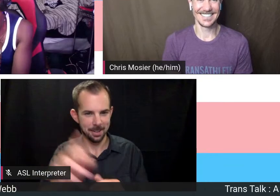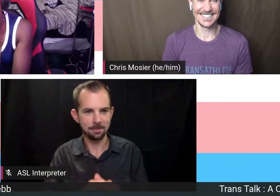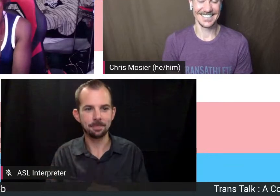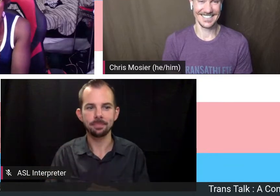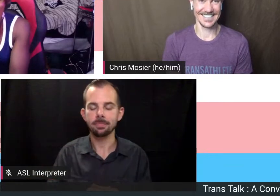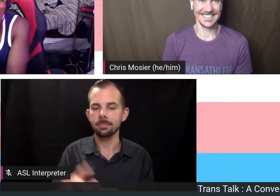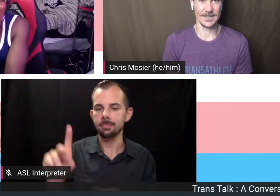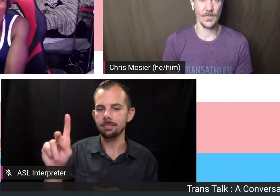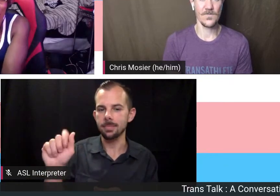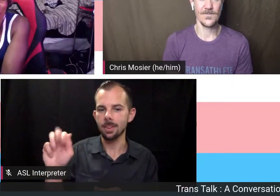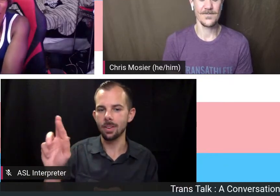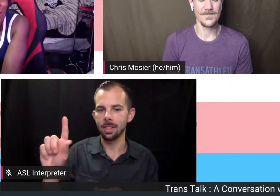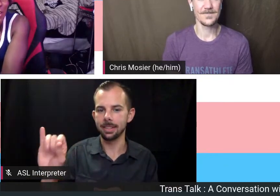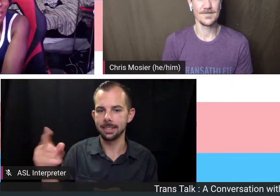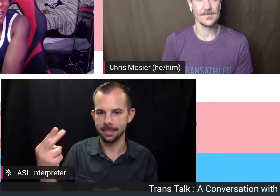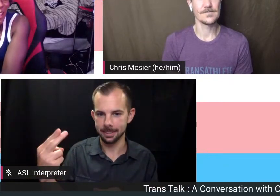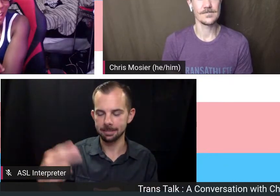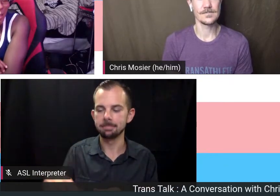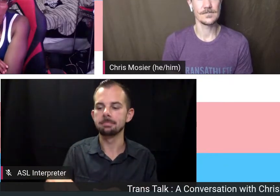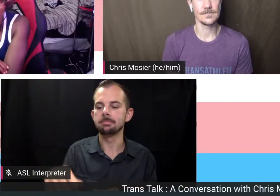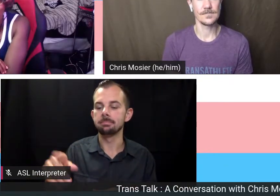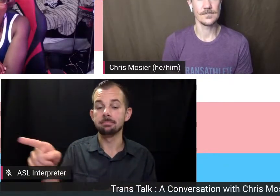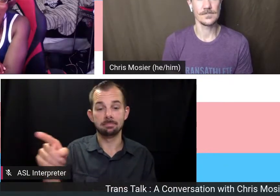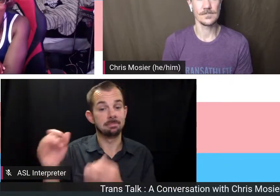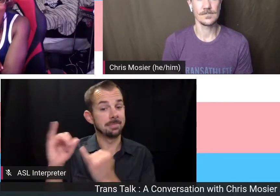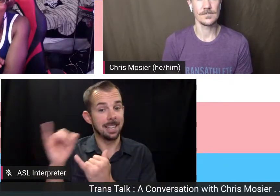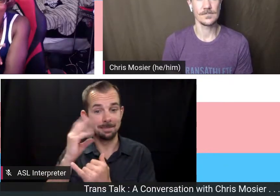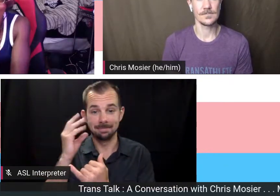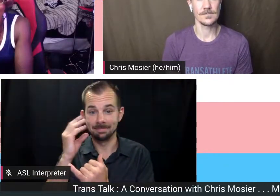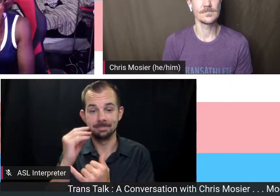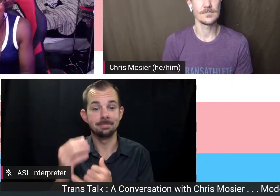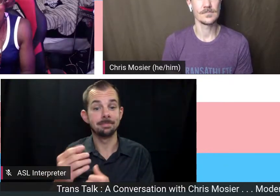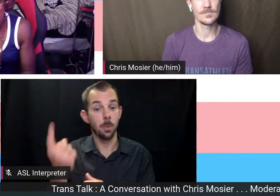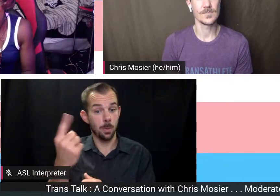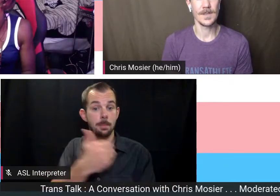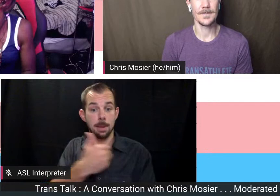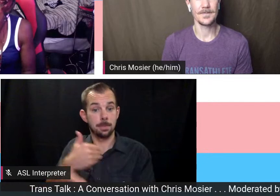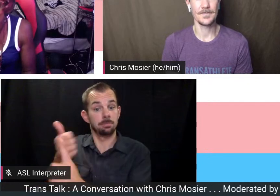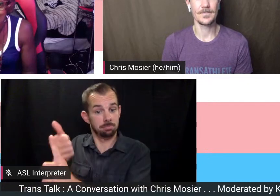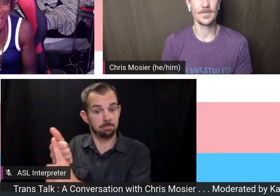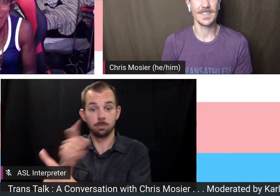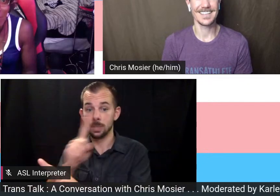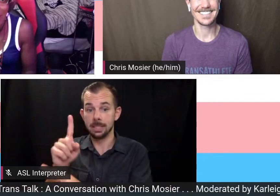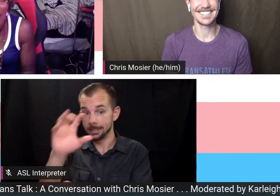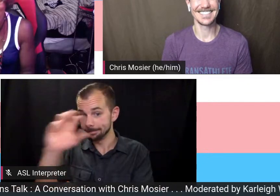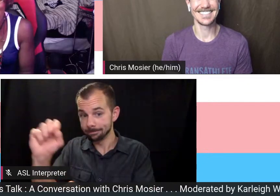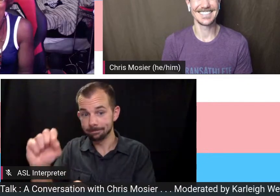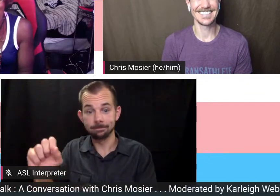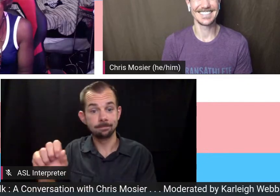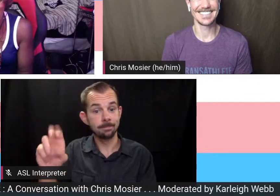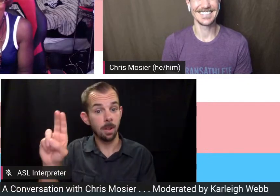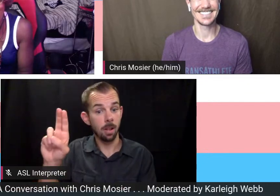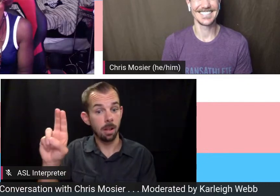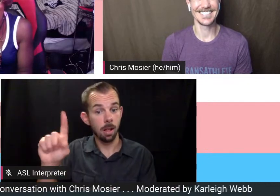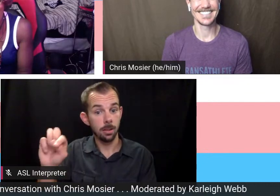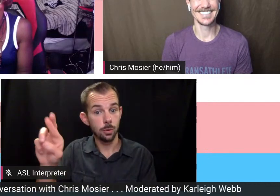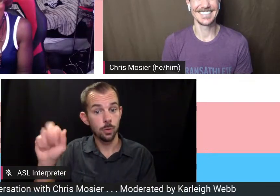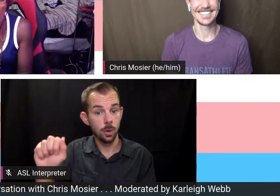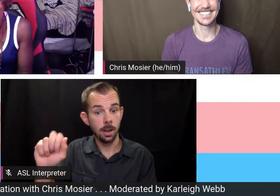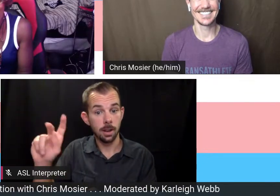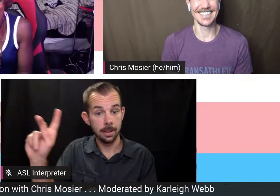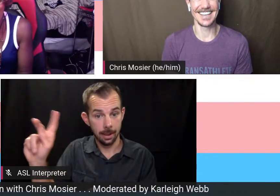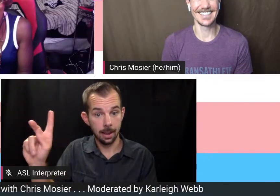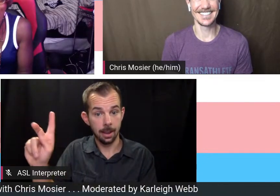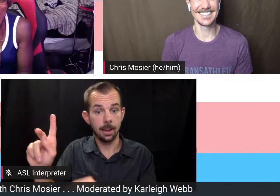though one of our members here likes doing some of that, I'm like, I don't know about Western States